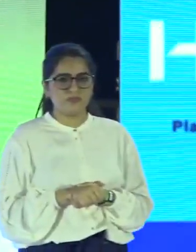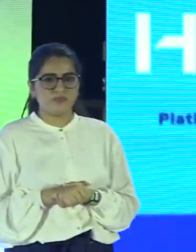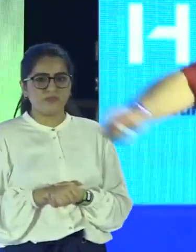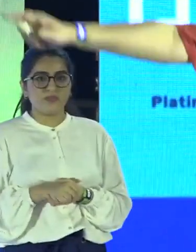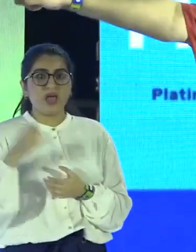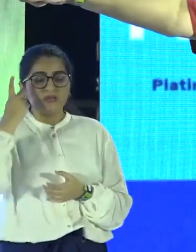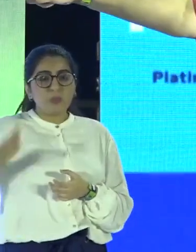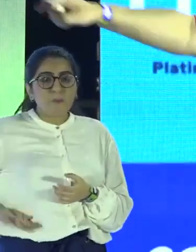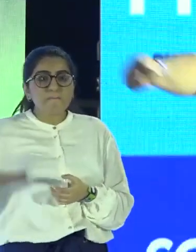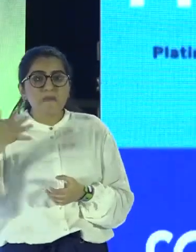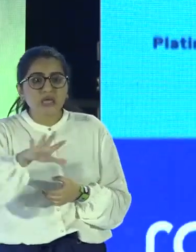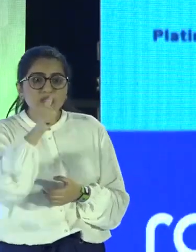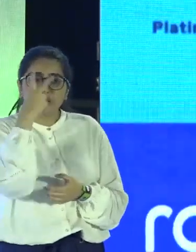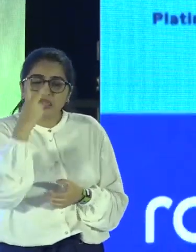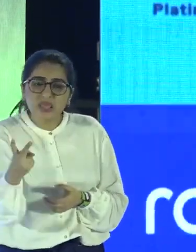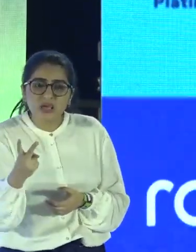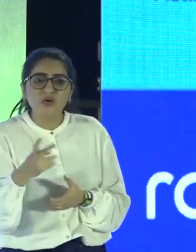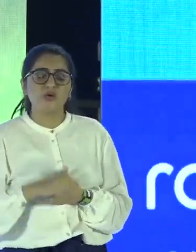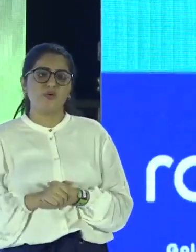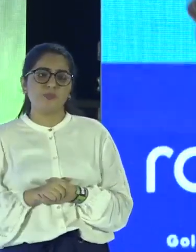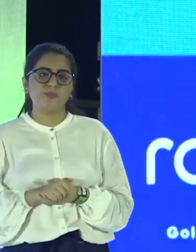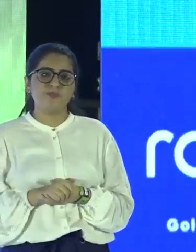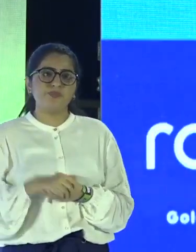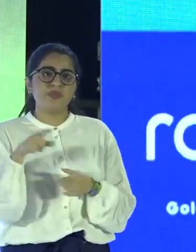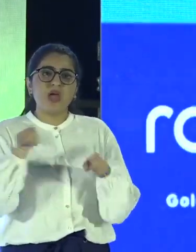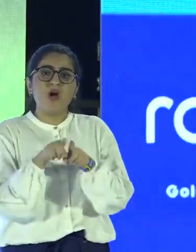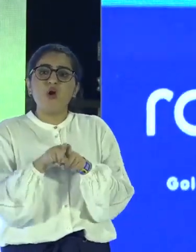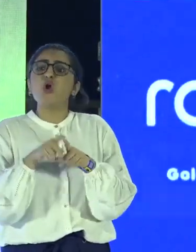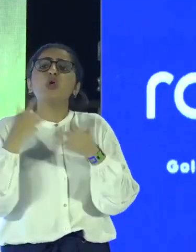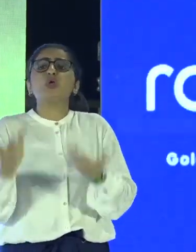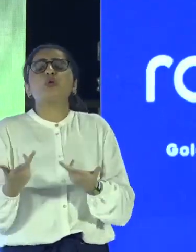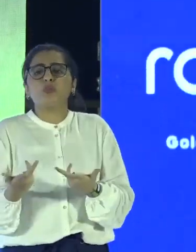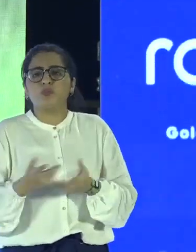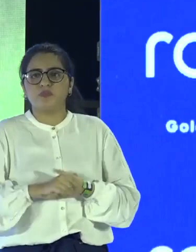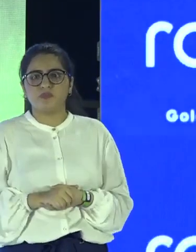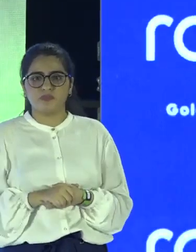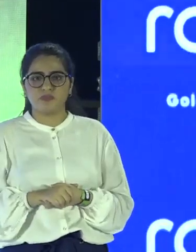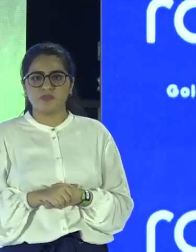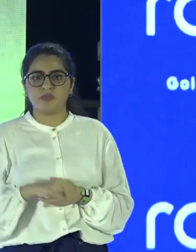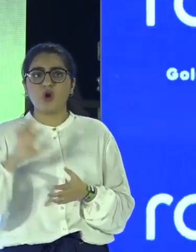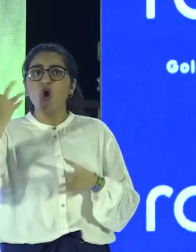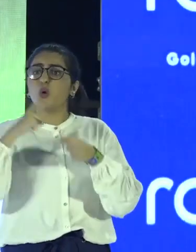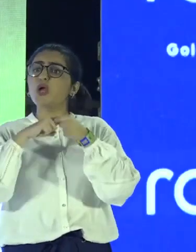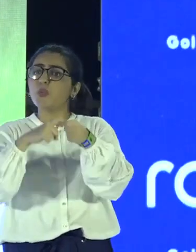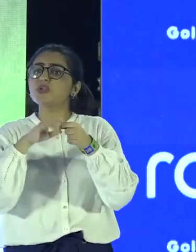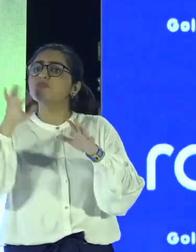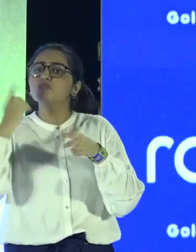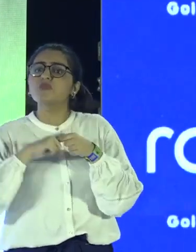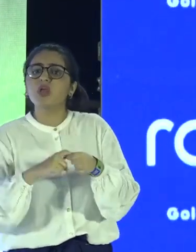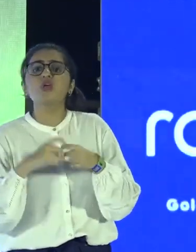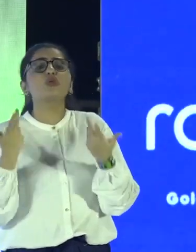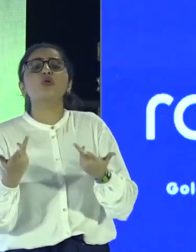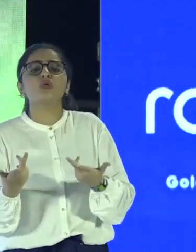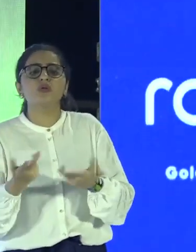That's Bangladesh. Look at Bangladesh starting below Pakistan, going above. Why? Professor wala question, pop quiz.